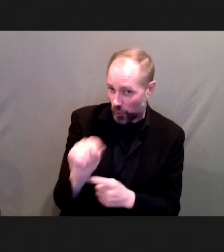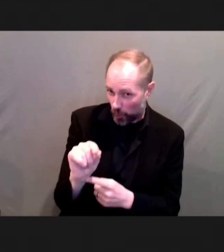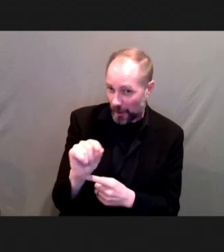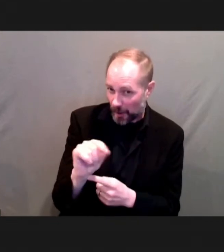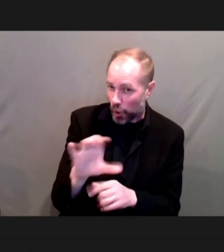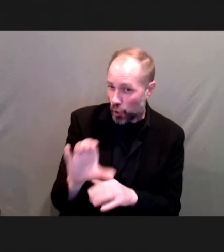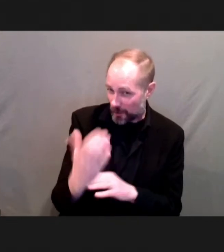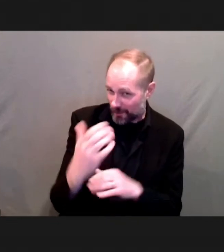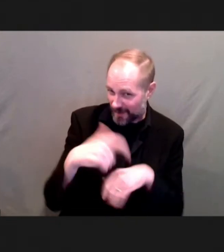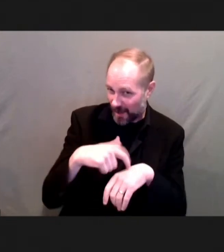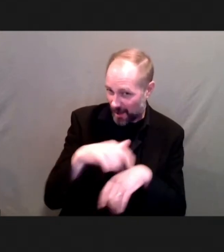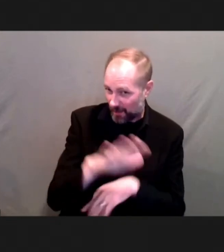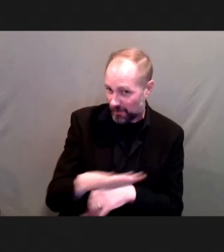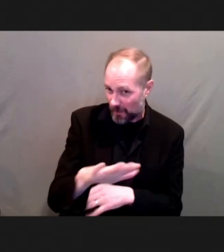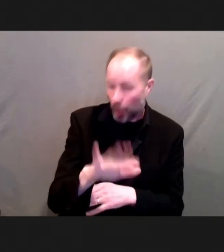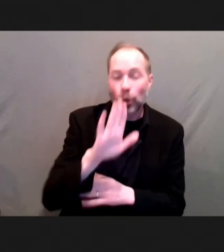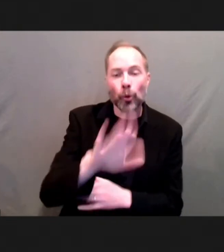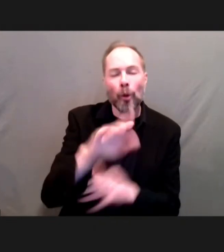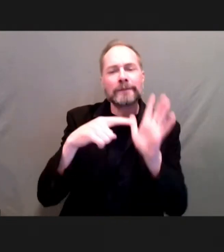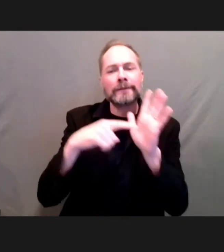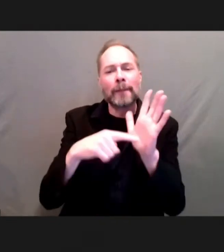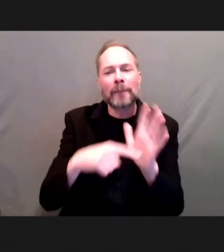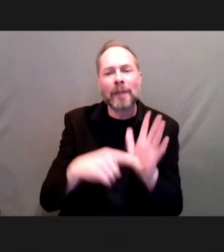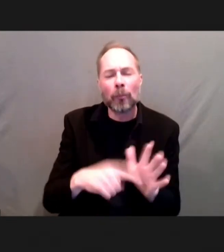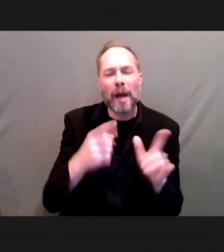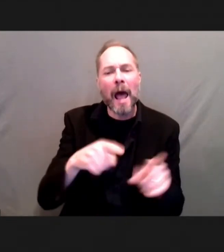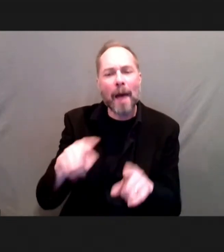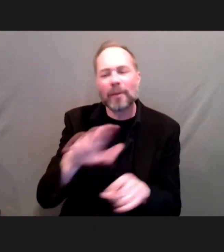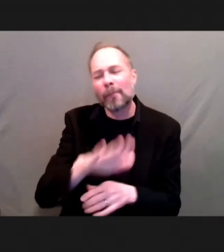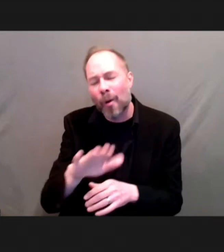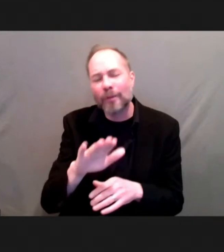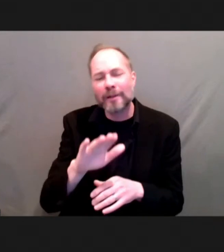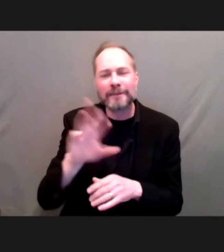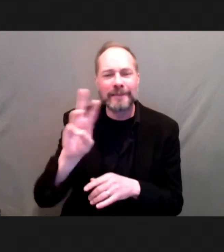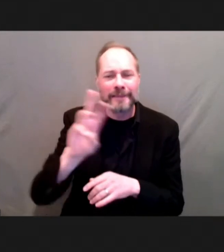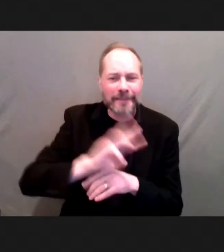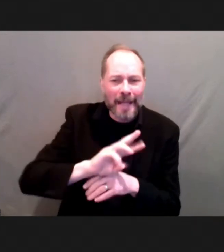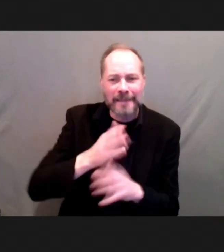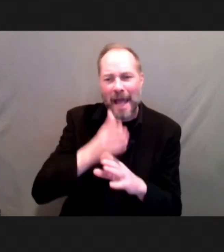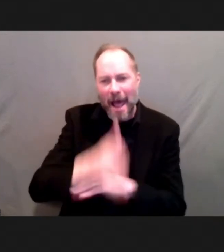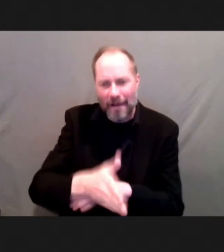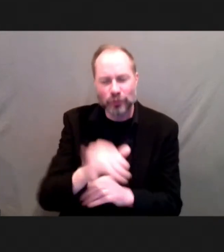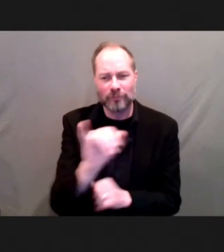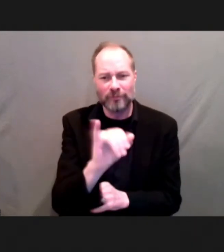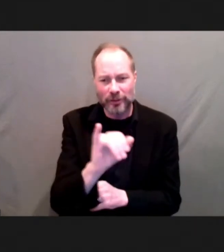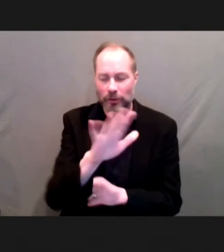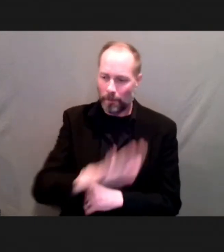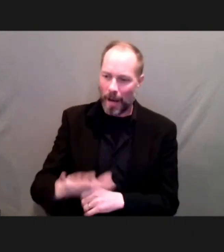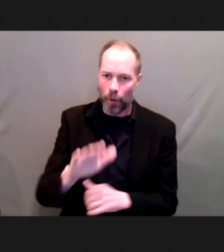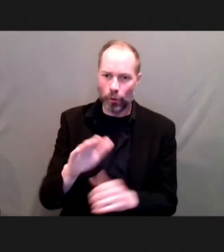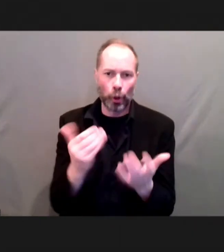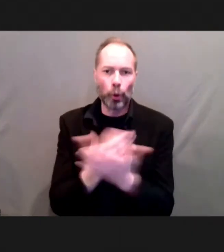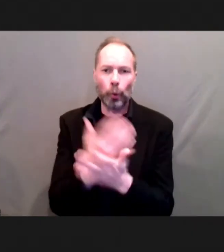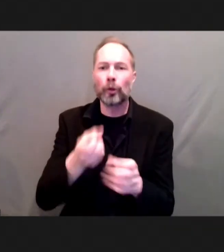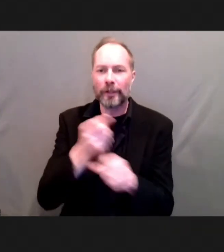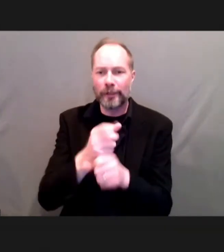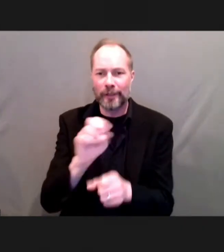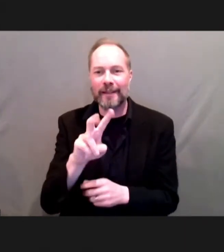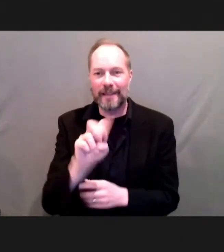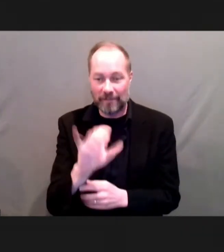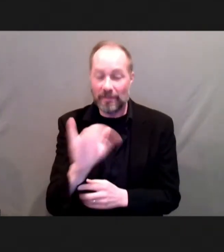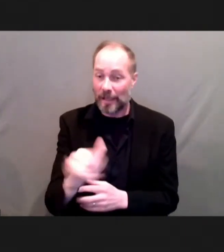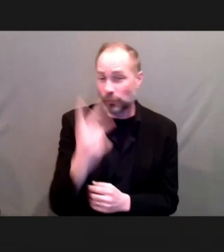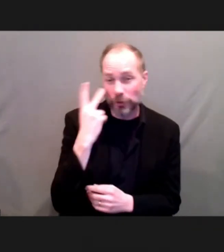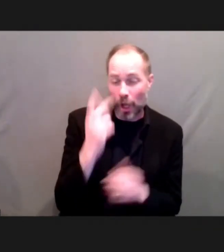Christmas, your symptoms would occur about 6 to 7 days later, around New Year's Eve. That's what we saw with the Alpha